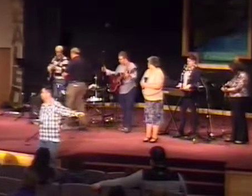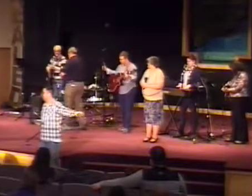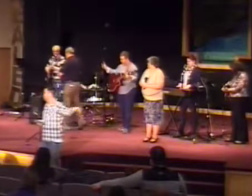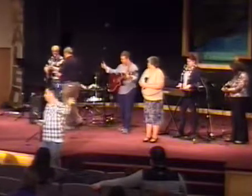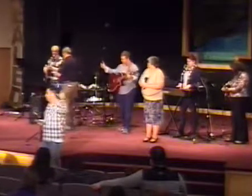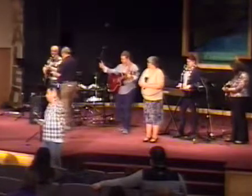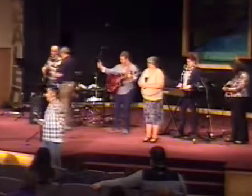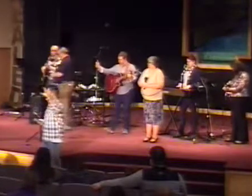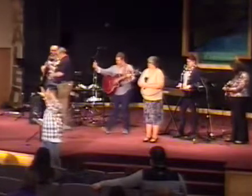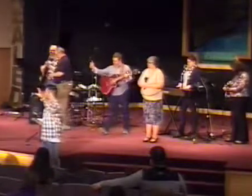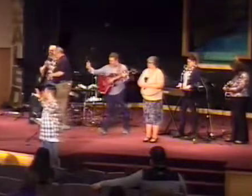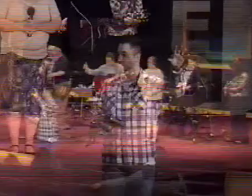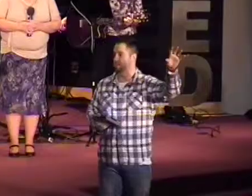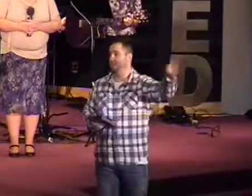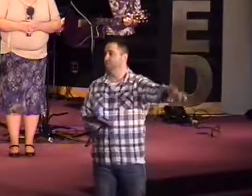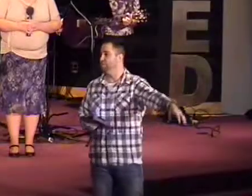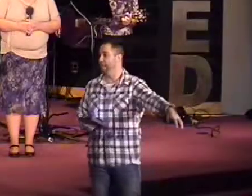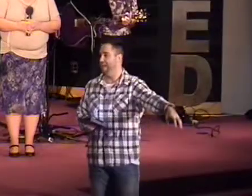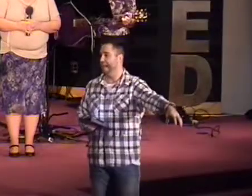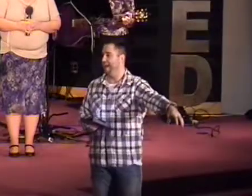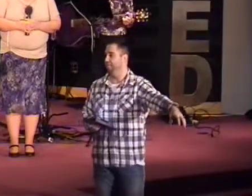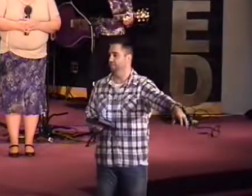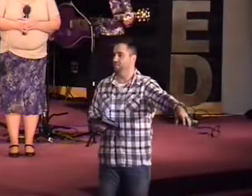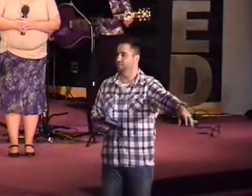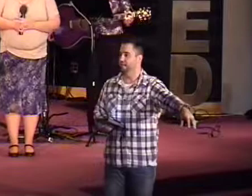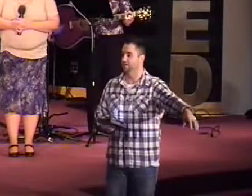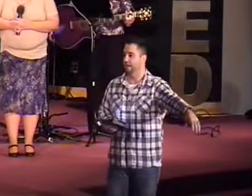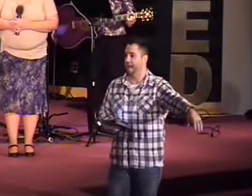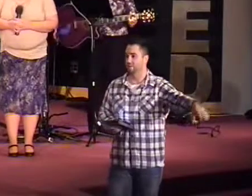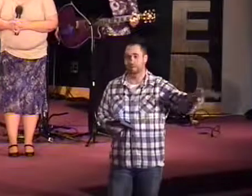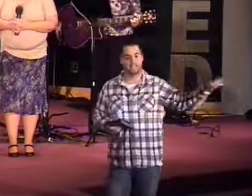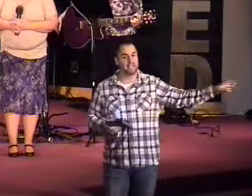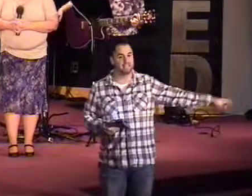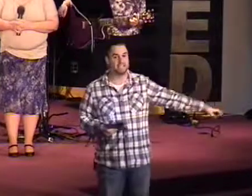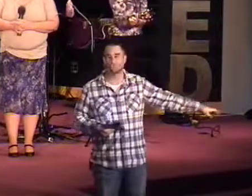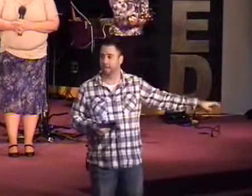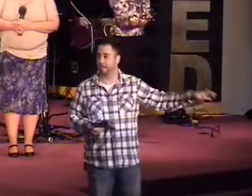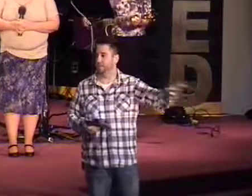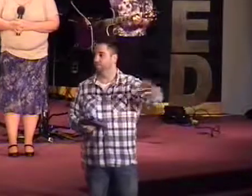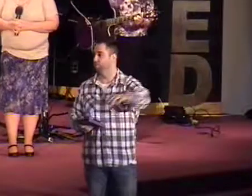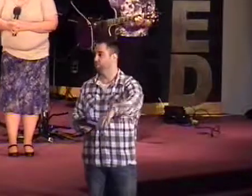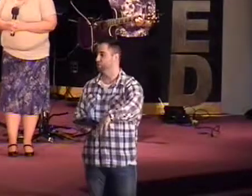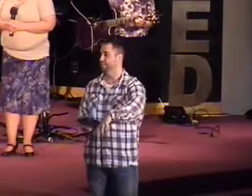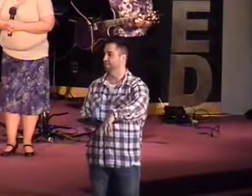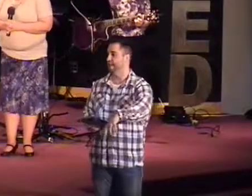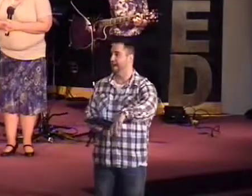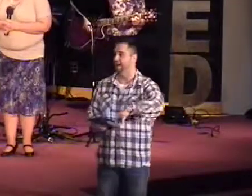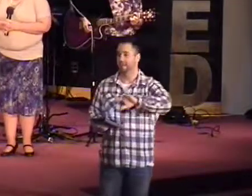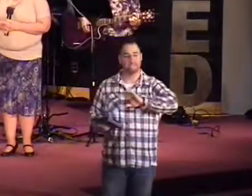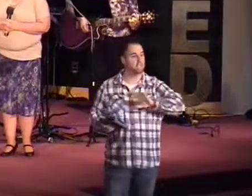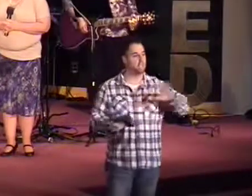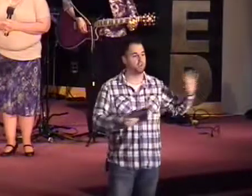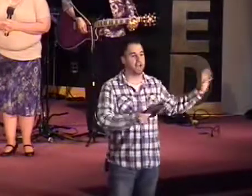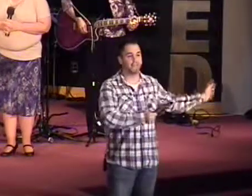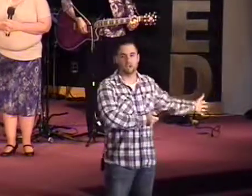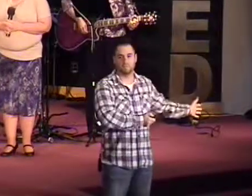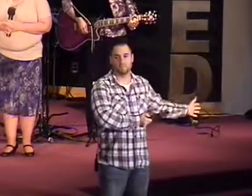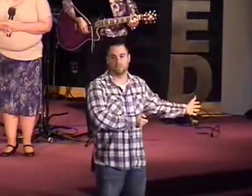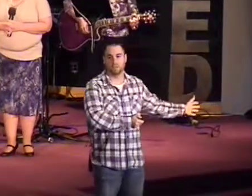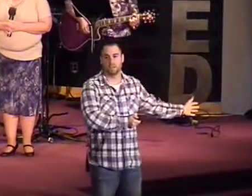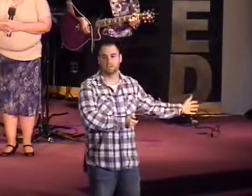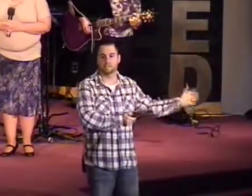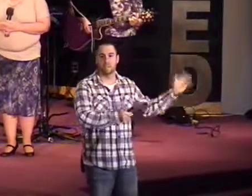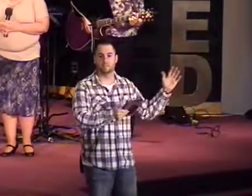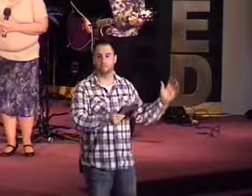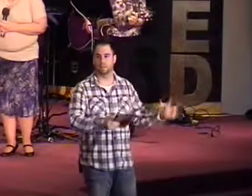you go through or the image that you have of yourself now, the mistakes that you've made, the misfortunes that you've had, to take your eyes off of